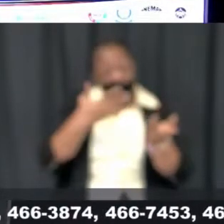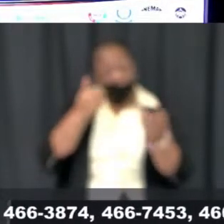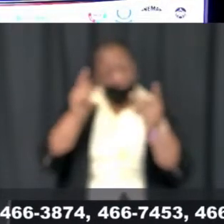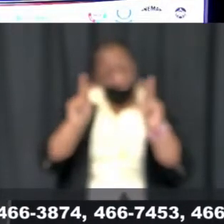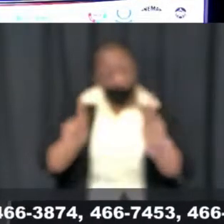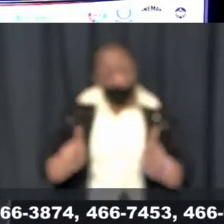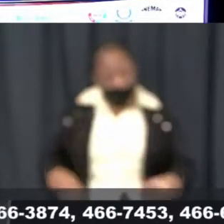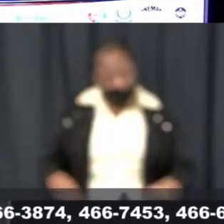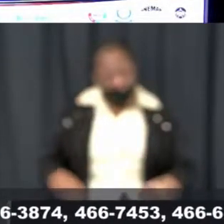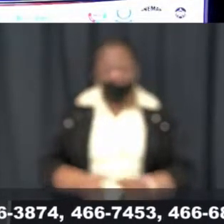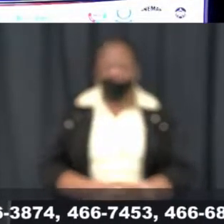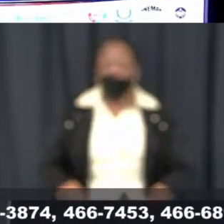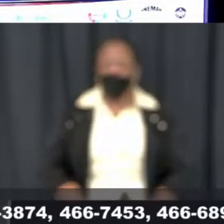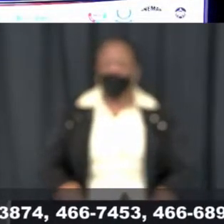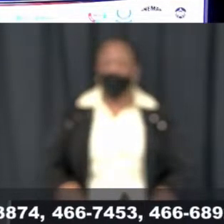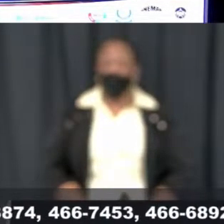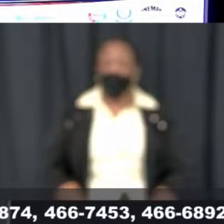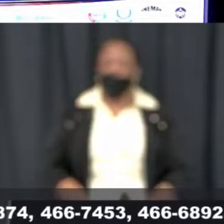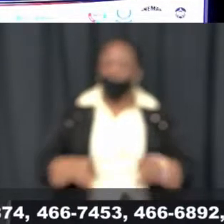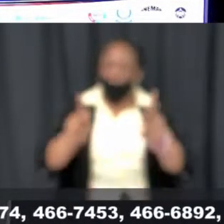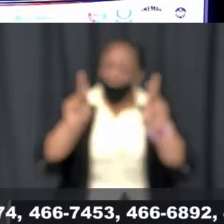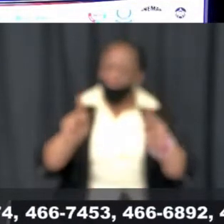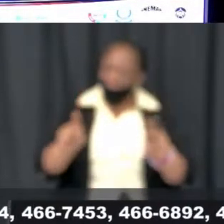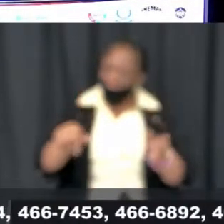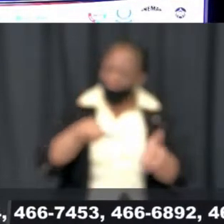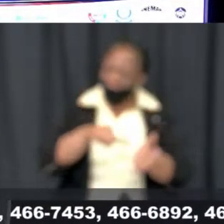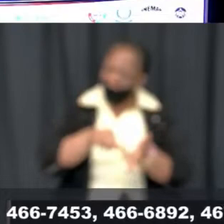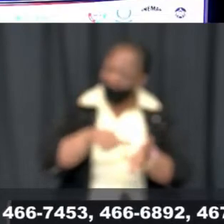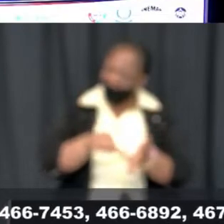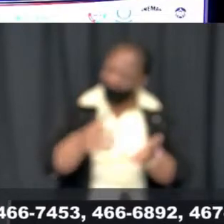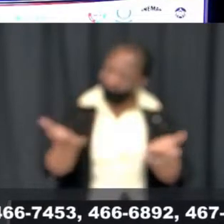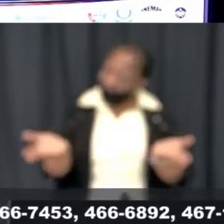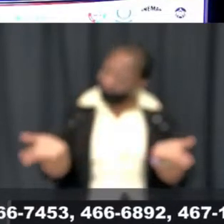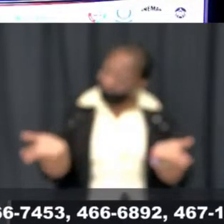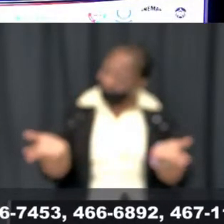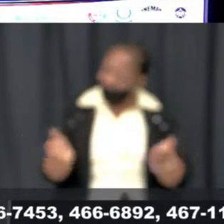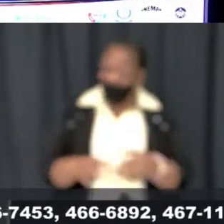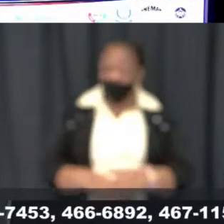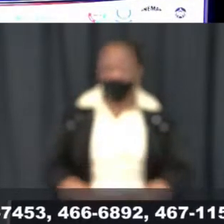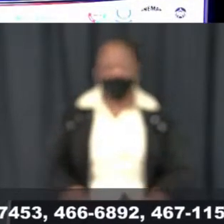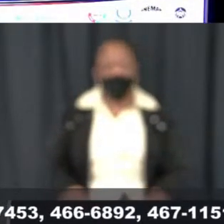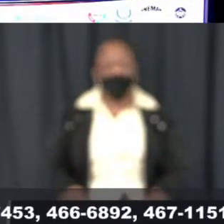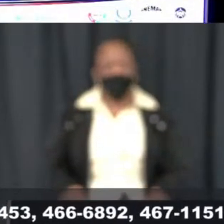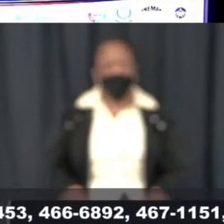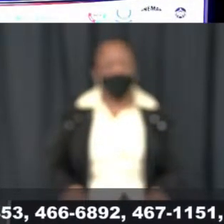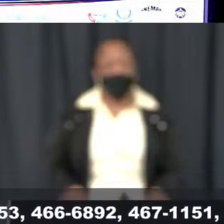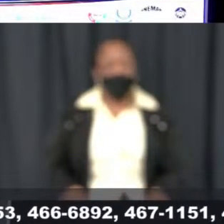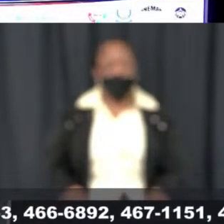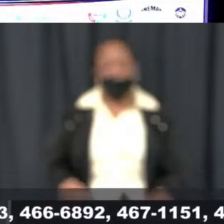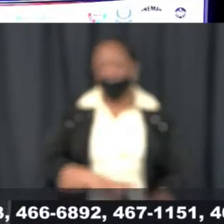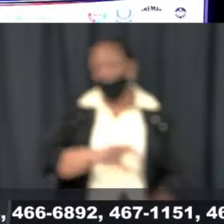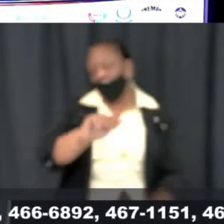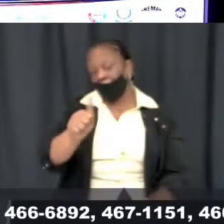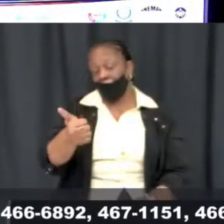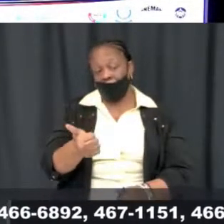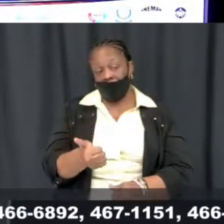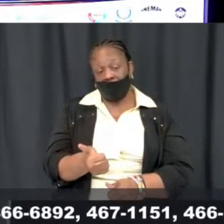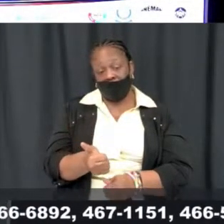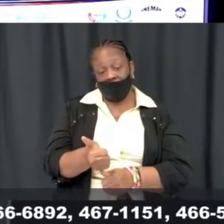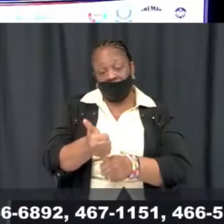Clearly, people's salaries have to be paid. Clearly, there are other support